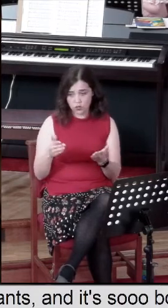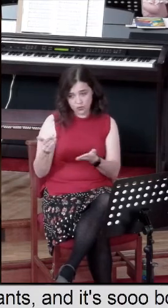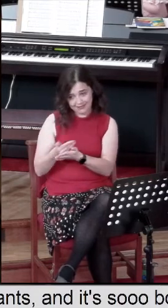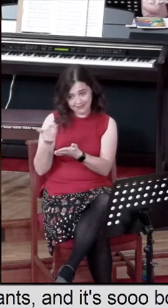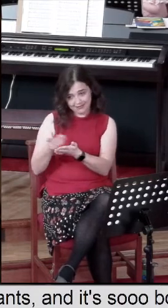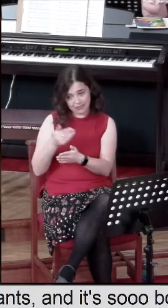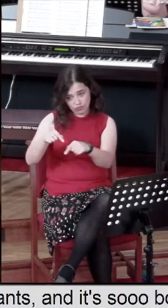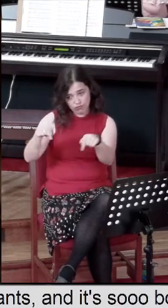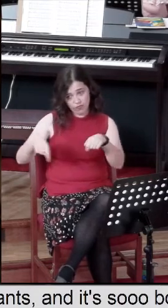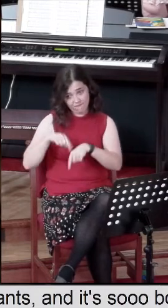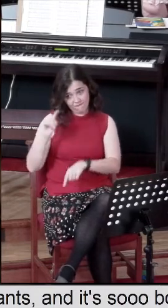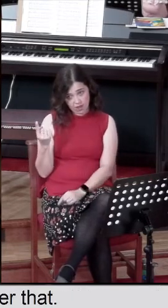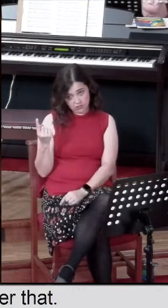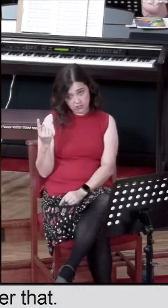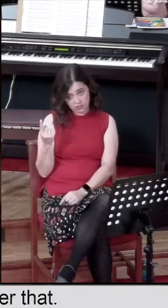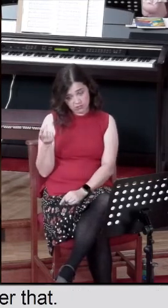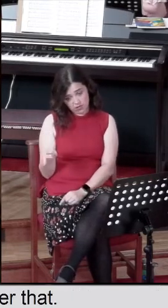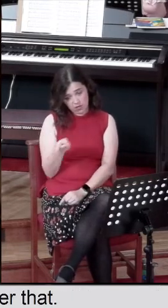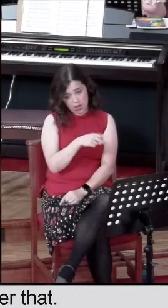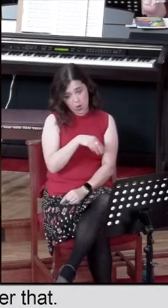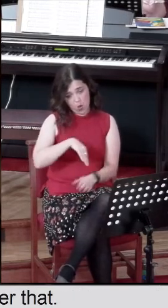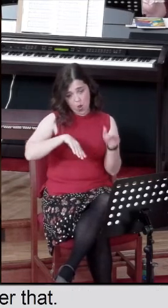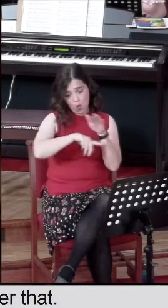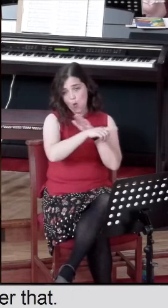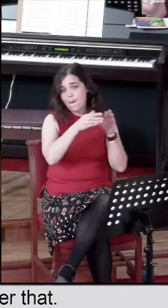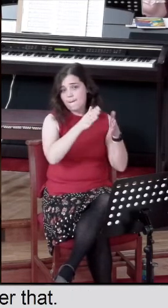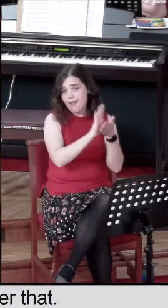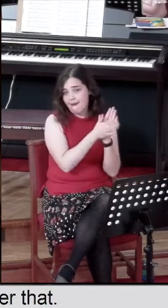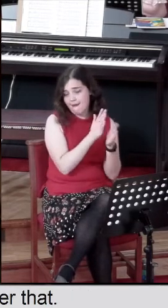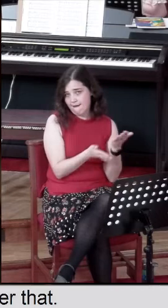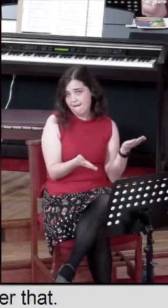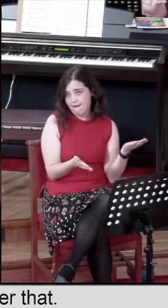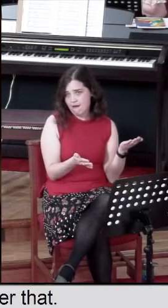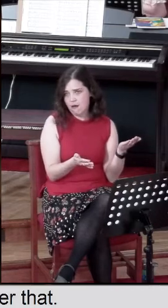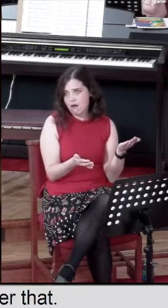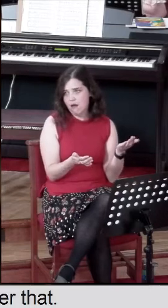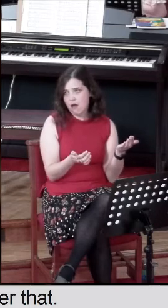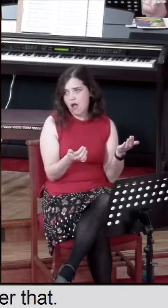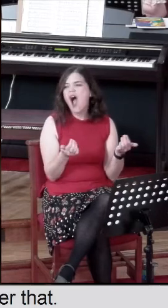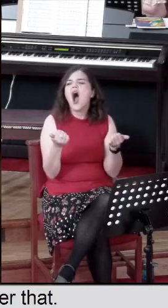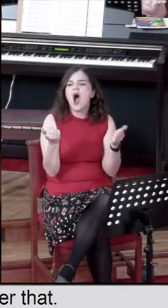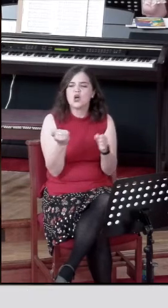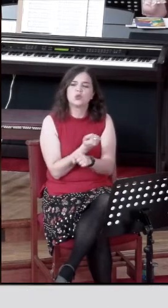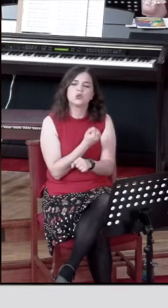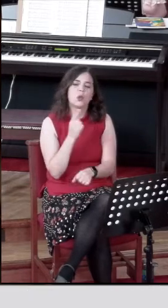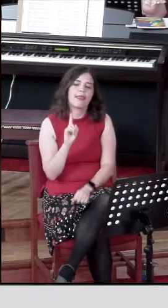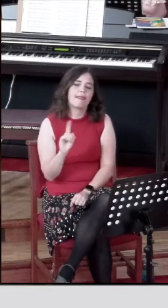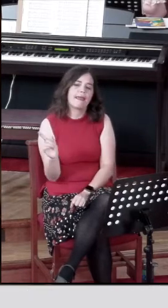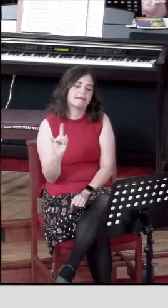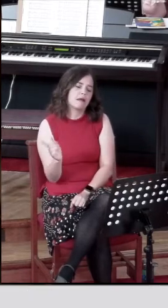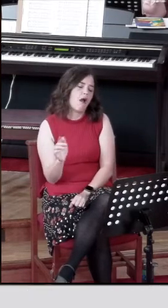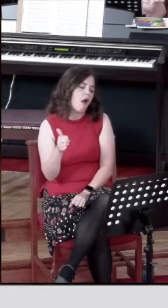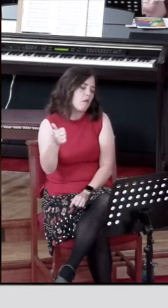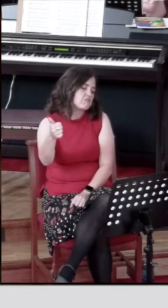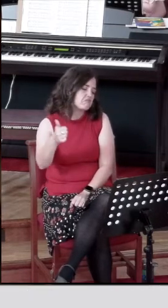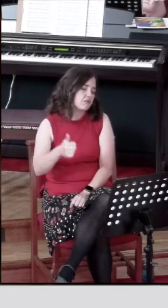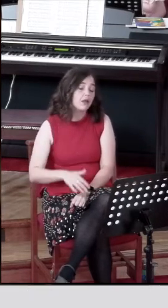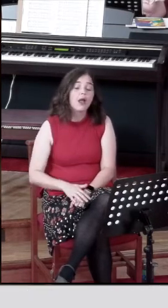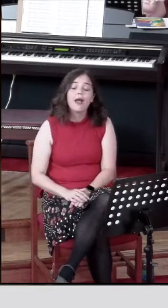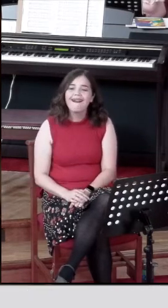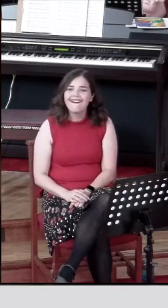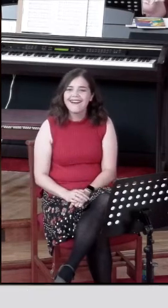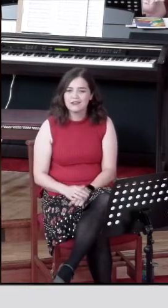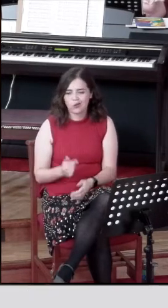room first, and then you can go out to play. You say, all right, I'll do that later. Always later, isn't it?